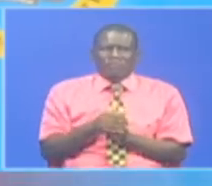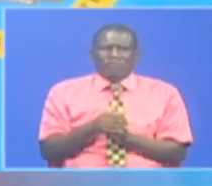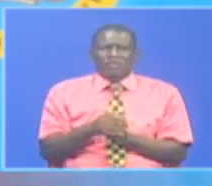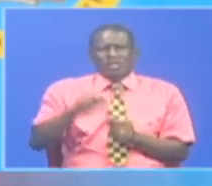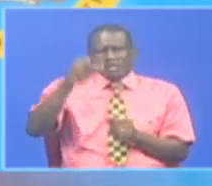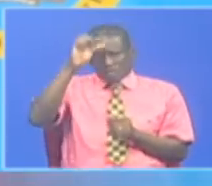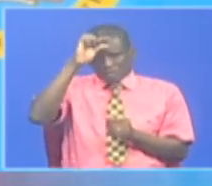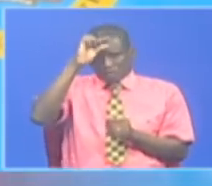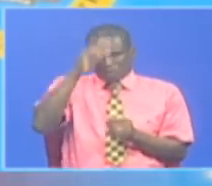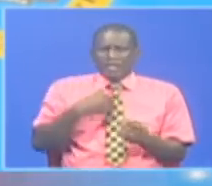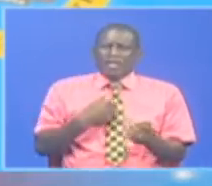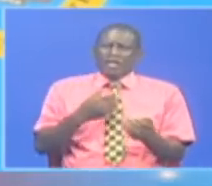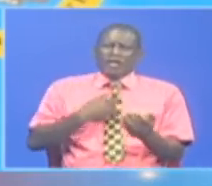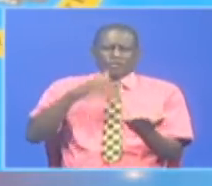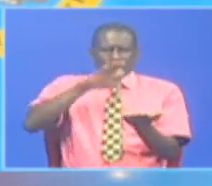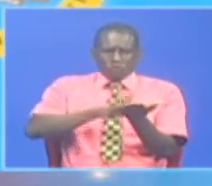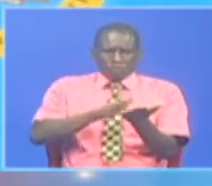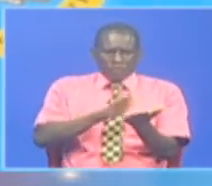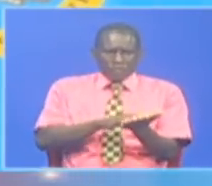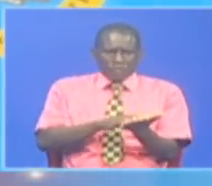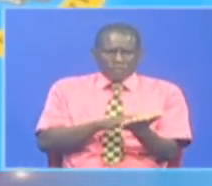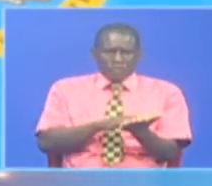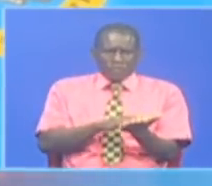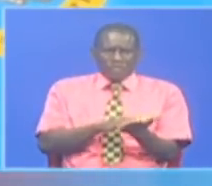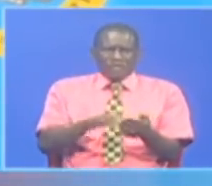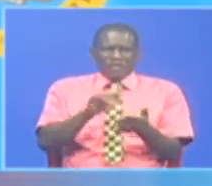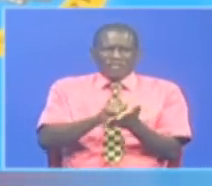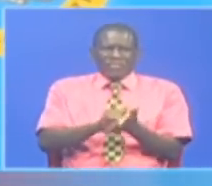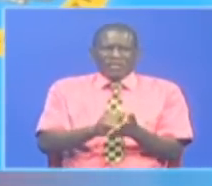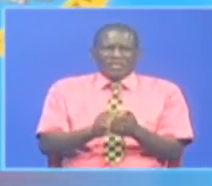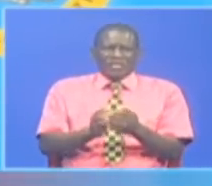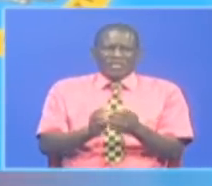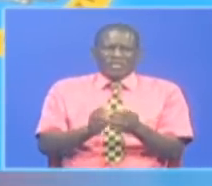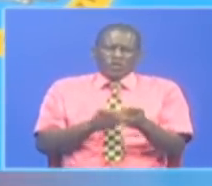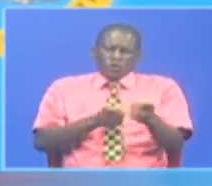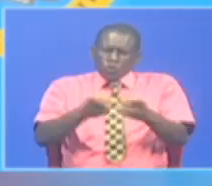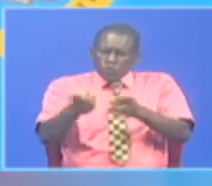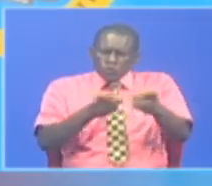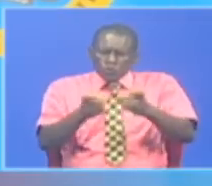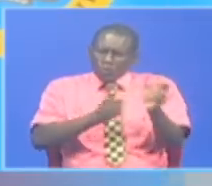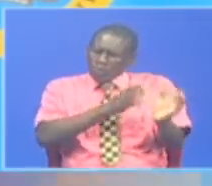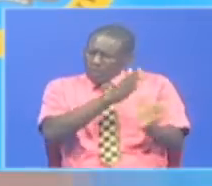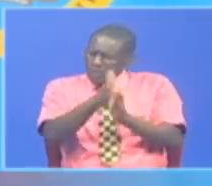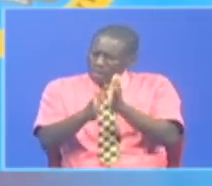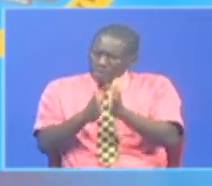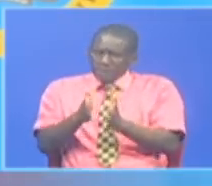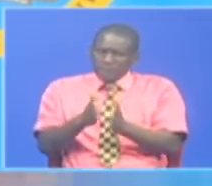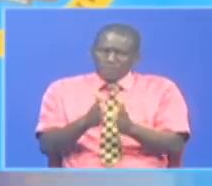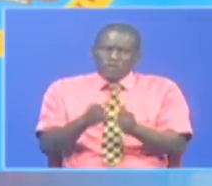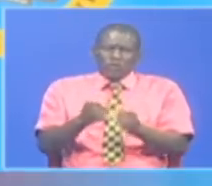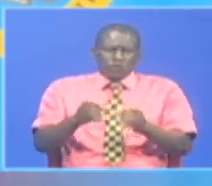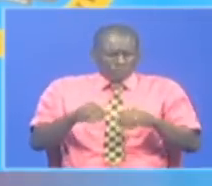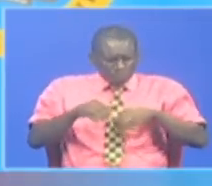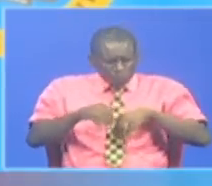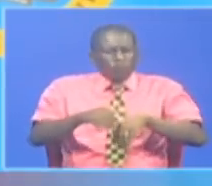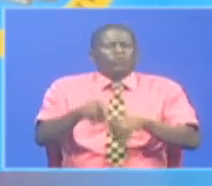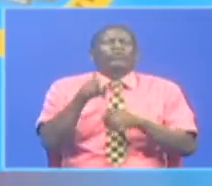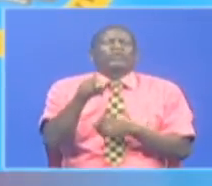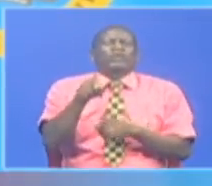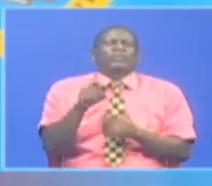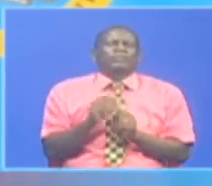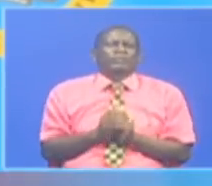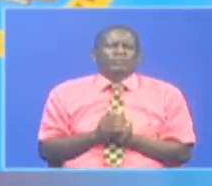Government has recommended that further containment measures will be followed.